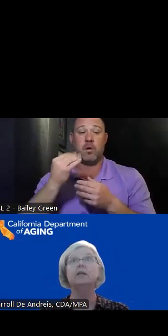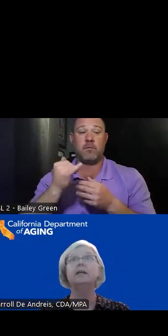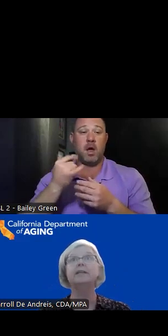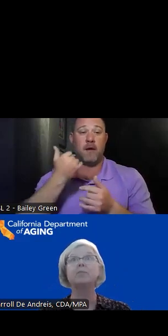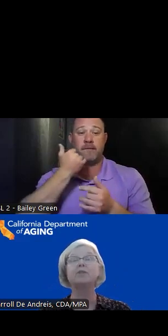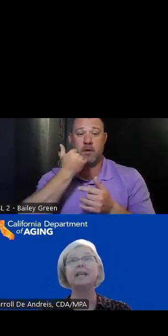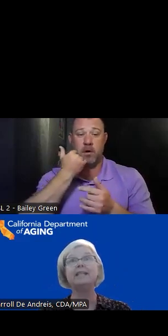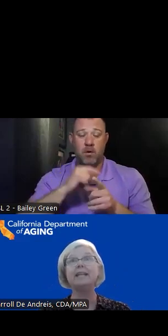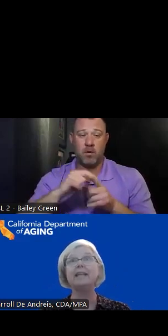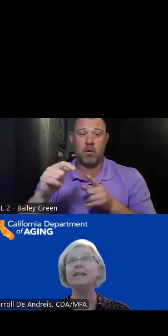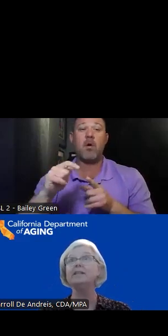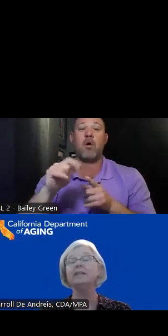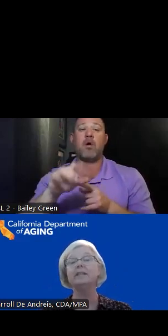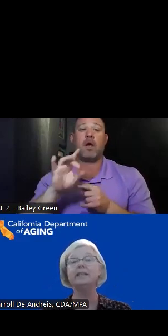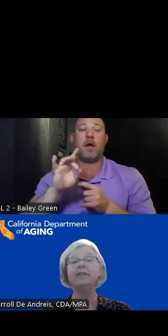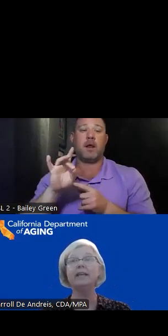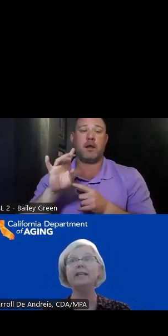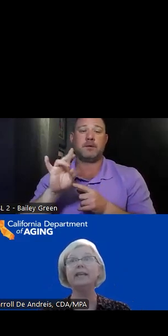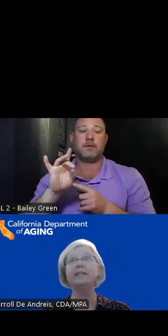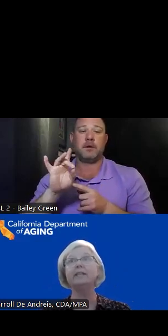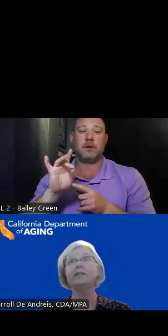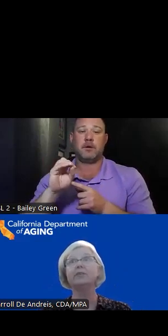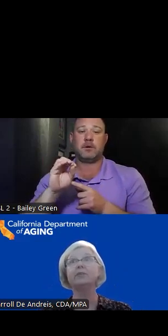audio. Number is